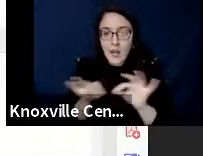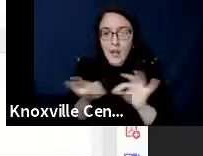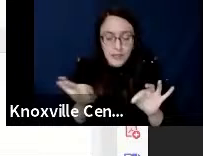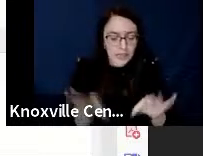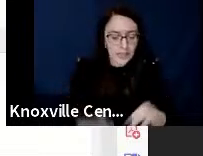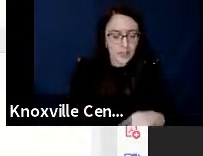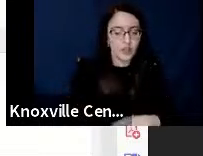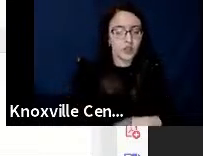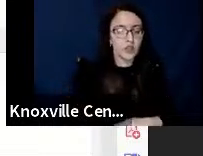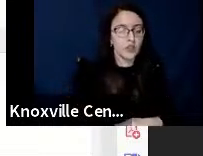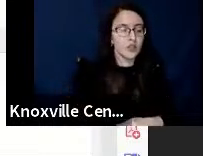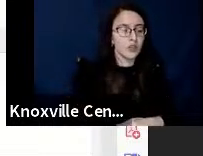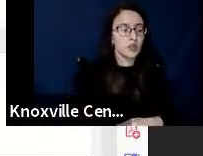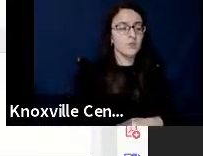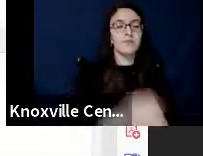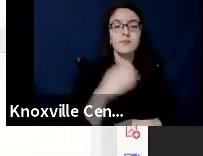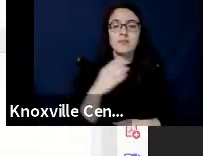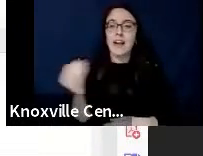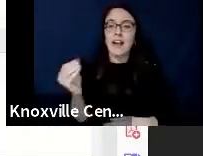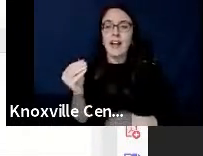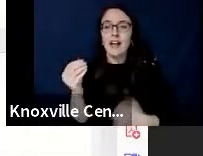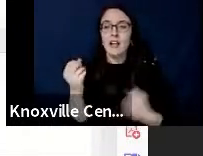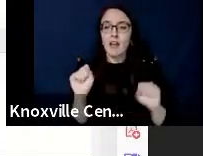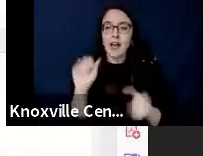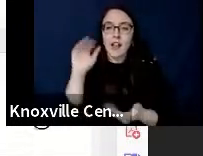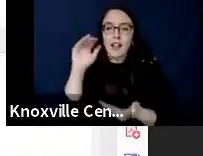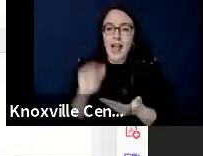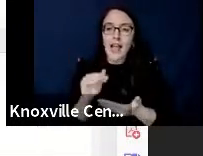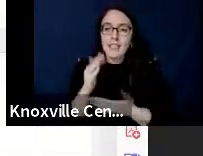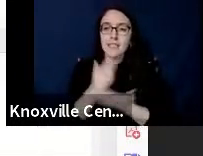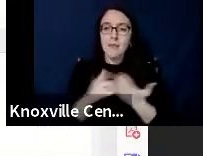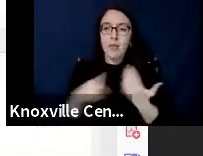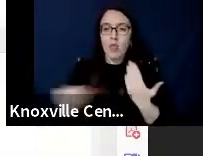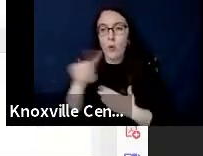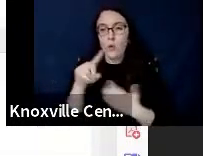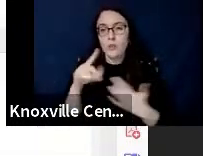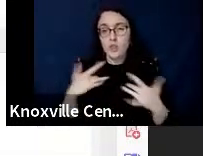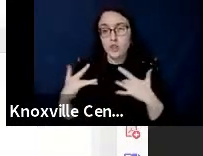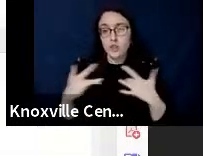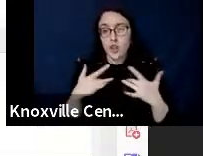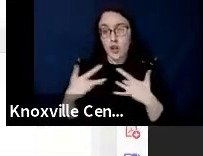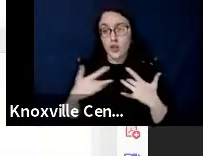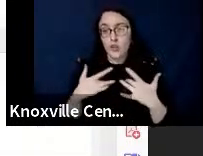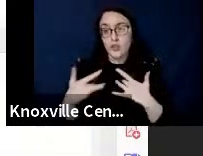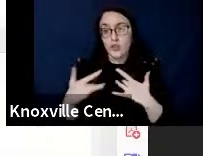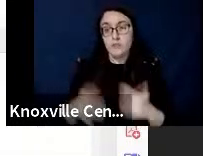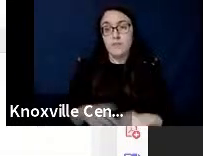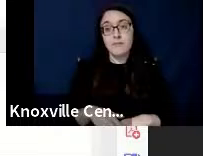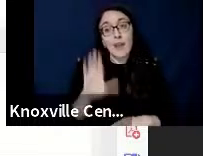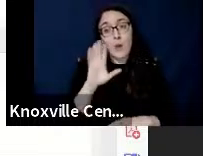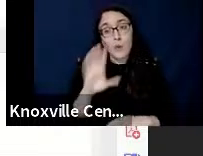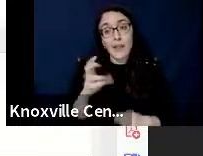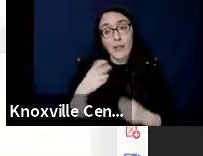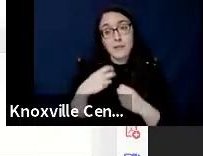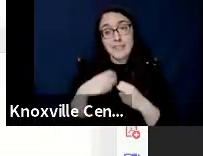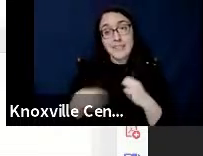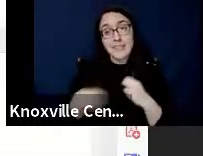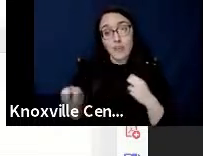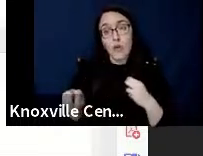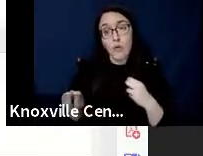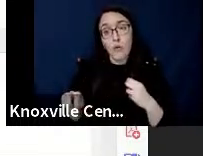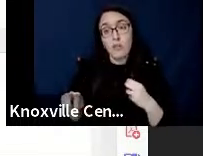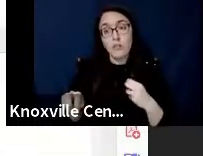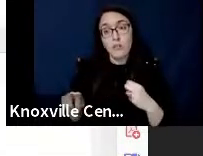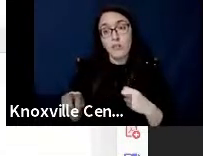and I think alleviate some of those concerns. And it is going to be difficult because,